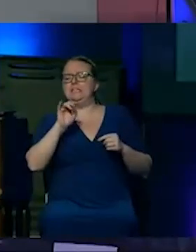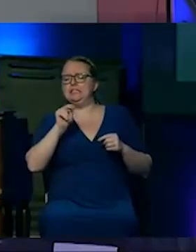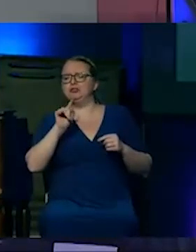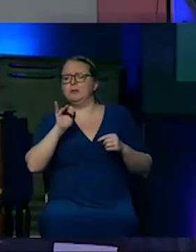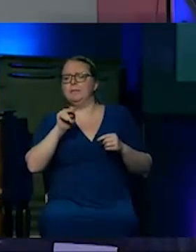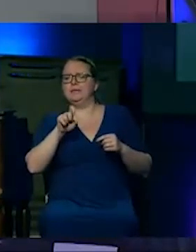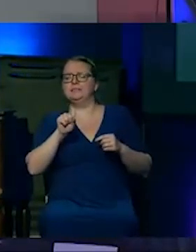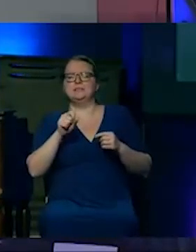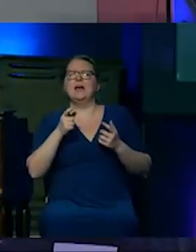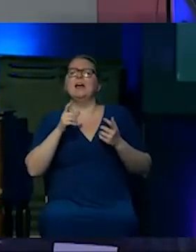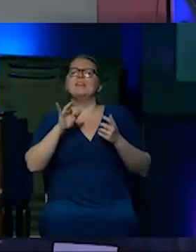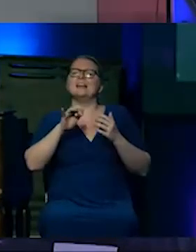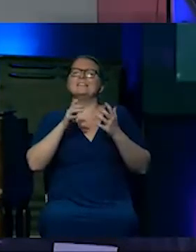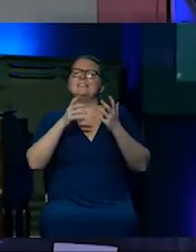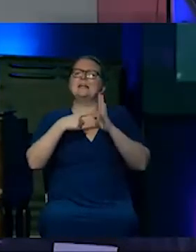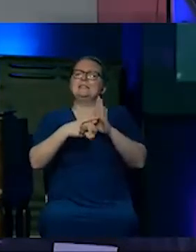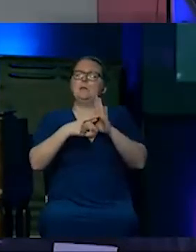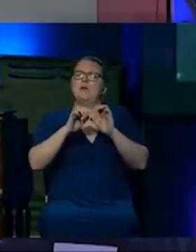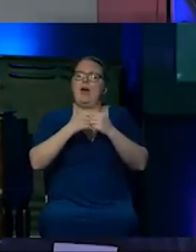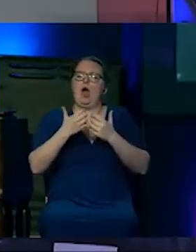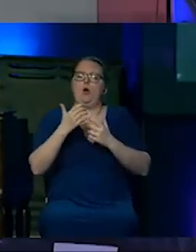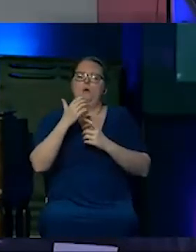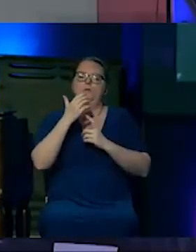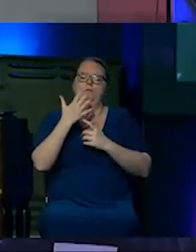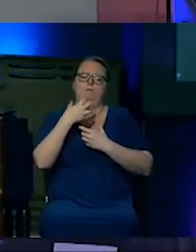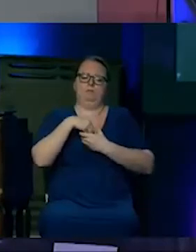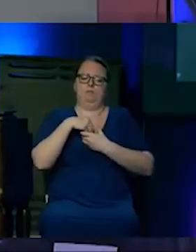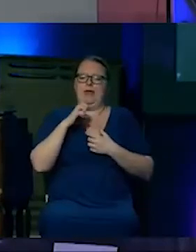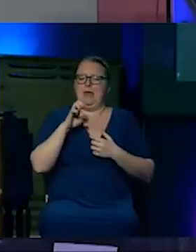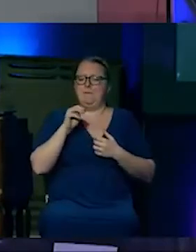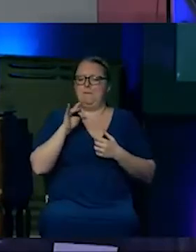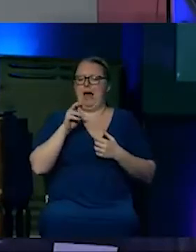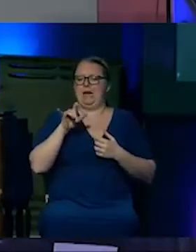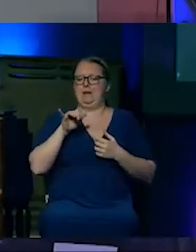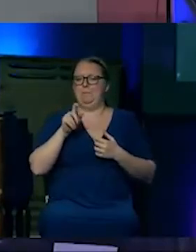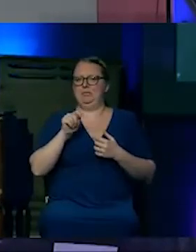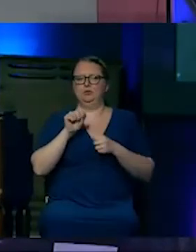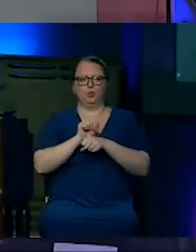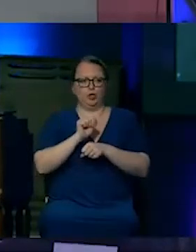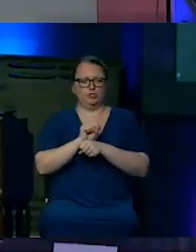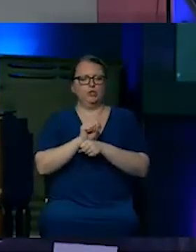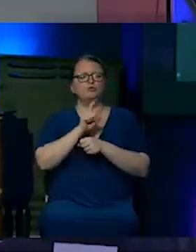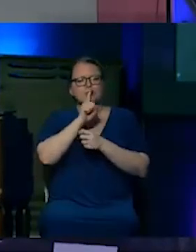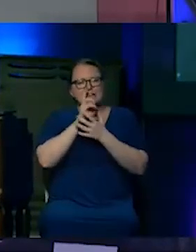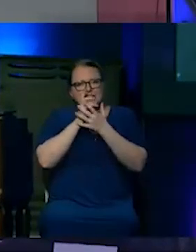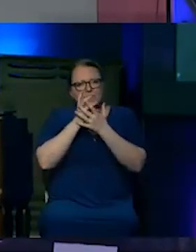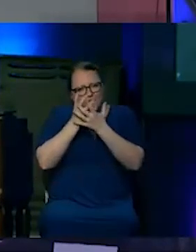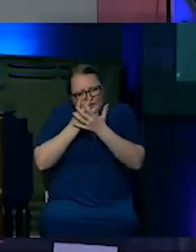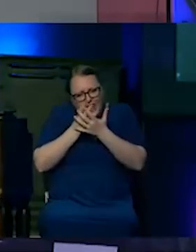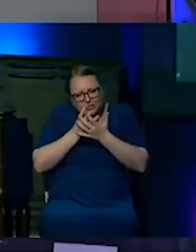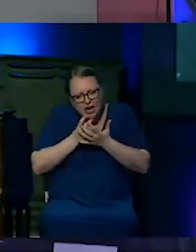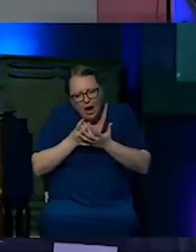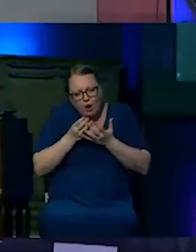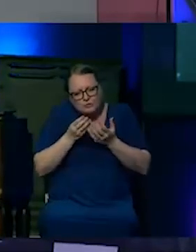That's an example of how embodiment works with things like text and music and pitch to flesh it out,